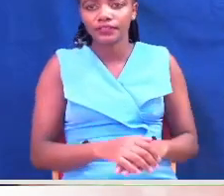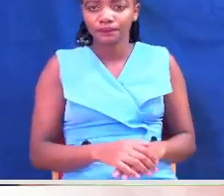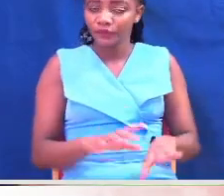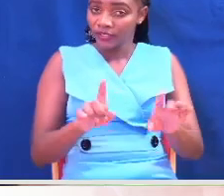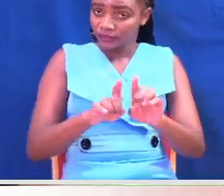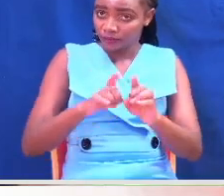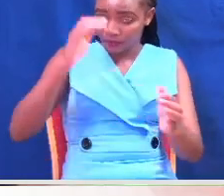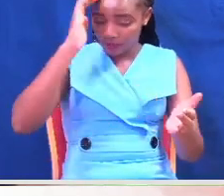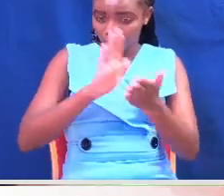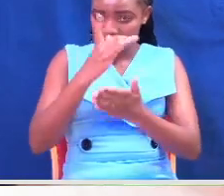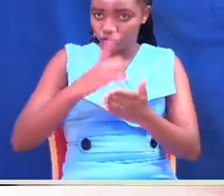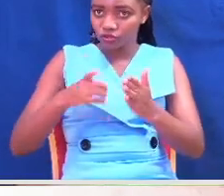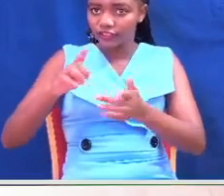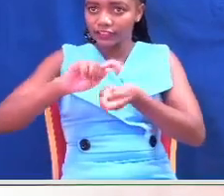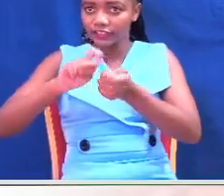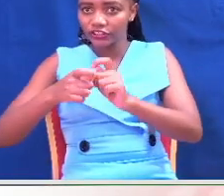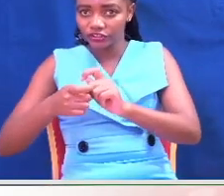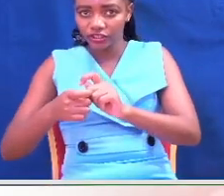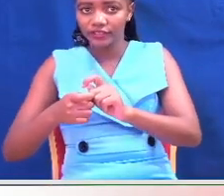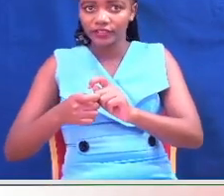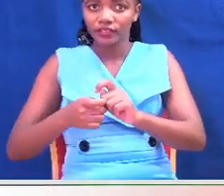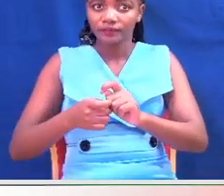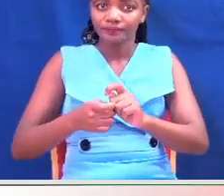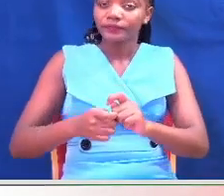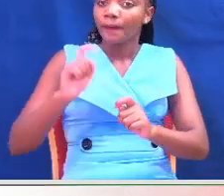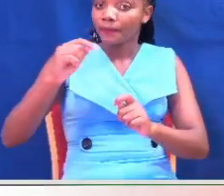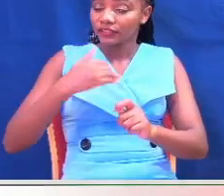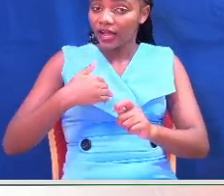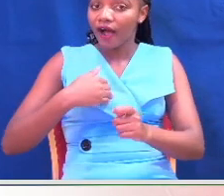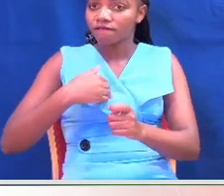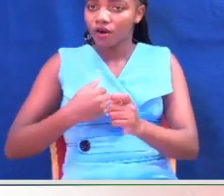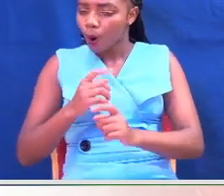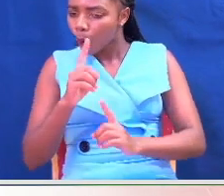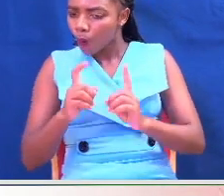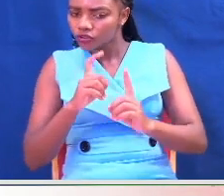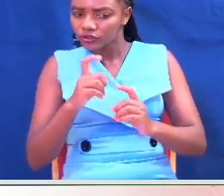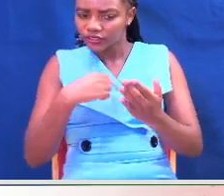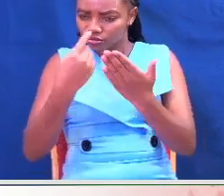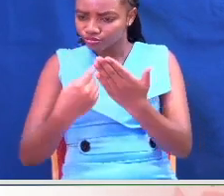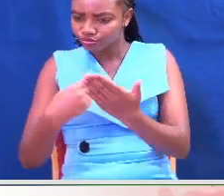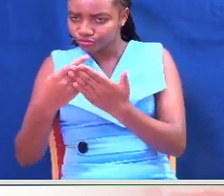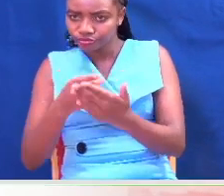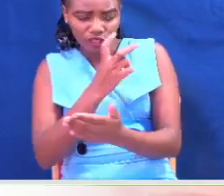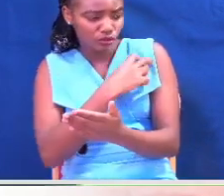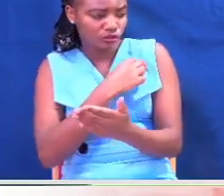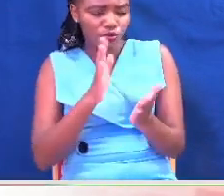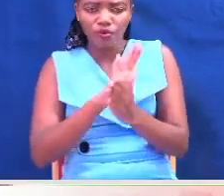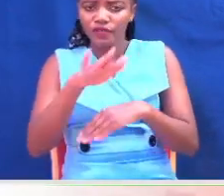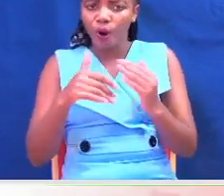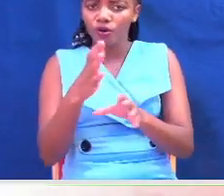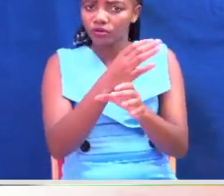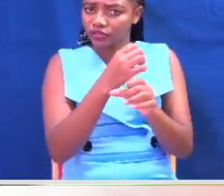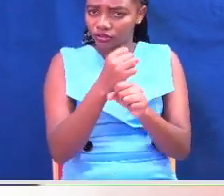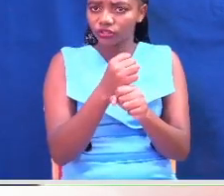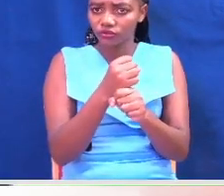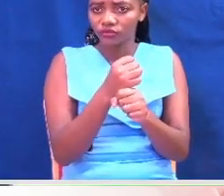believes that such radical changes requires consultation with all stakeholders in the industry. We are getting the